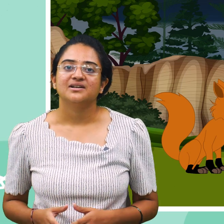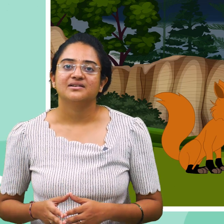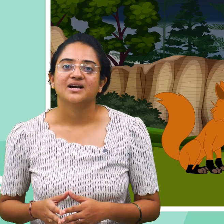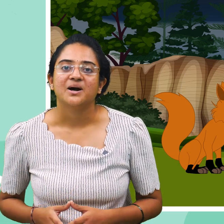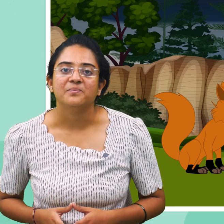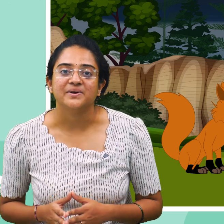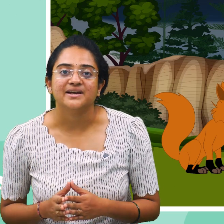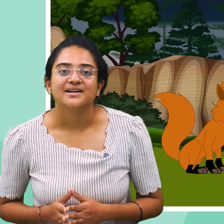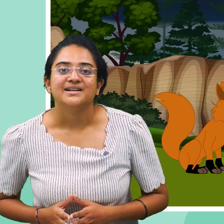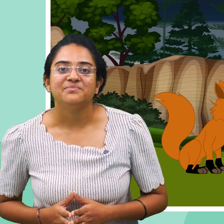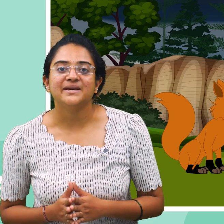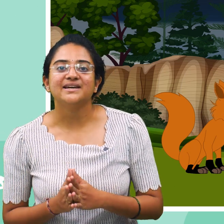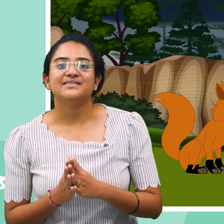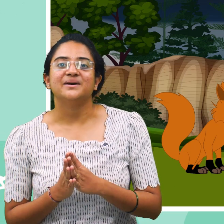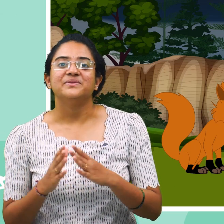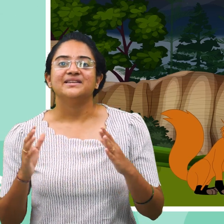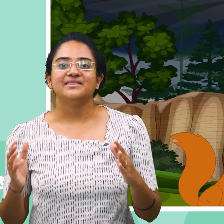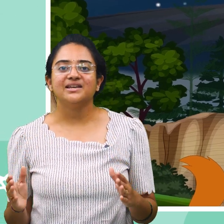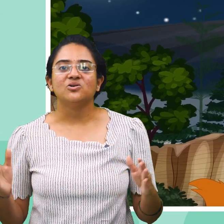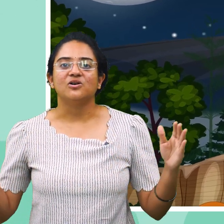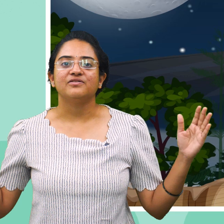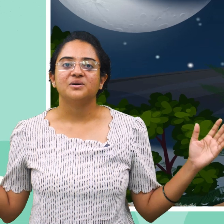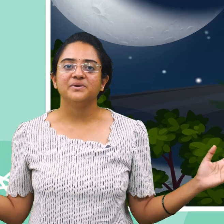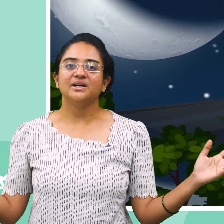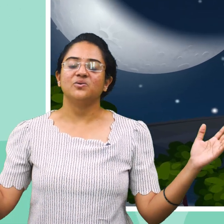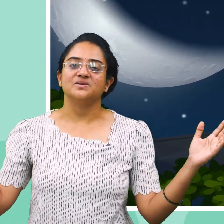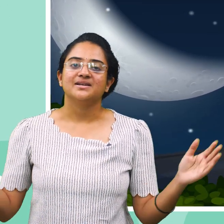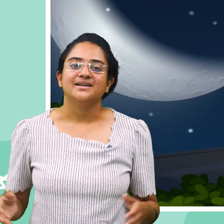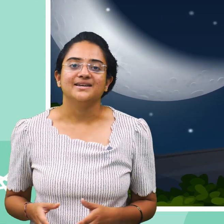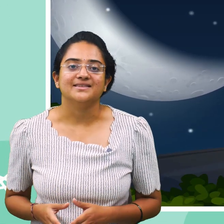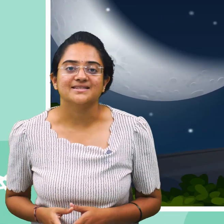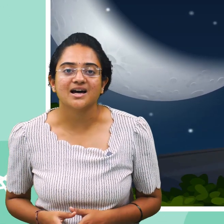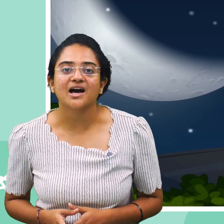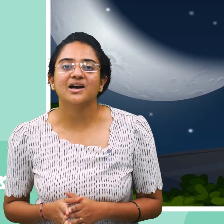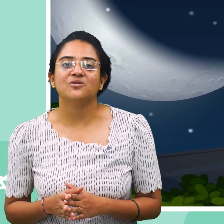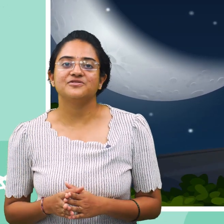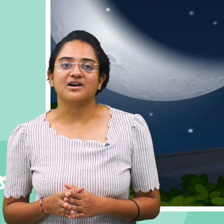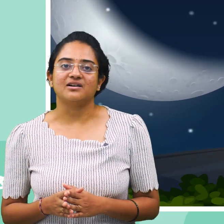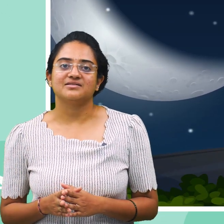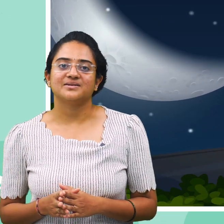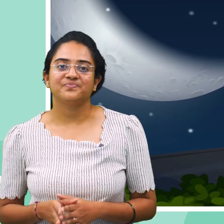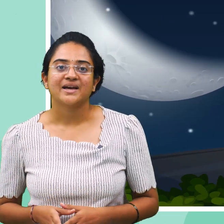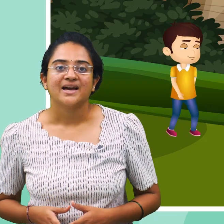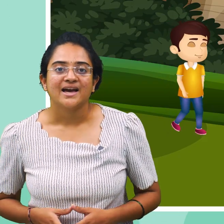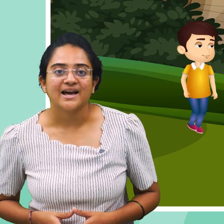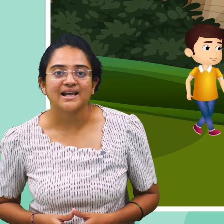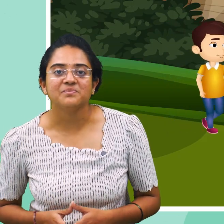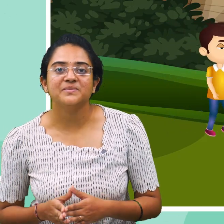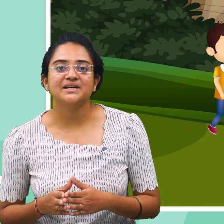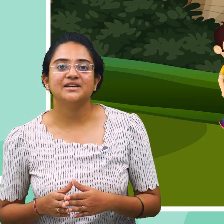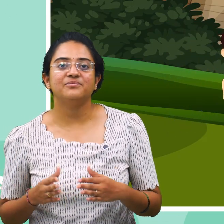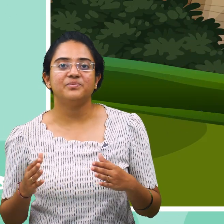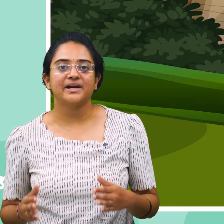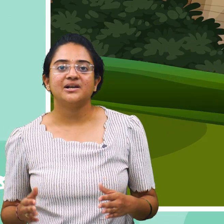drink may make them think of meadows in the sky of stars.